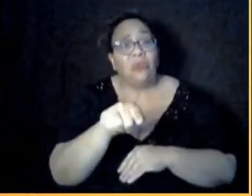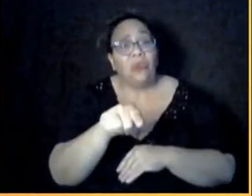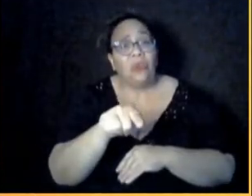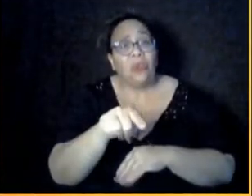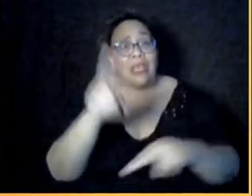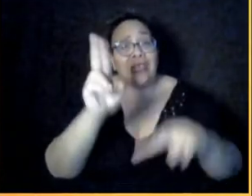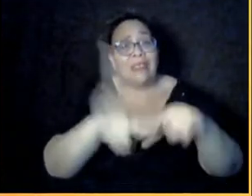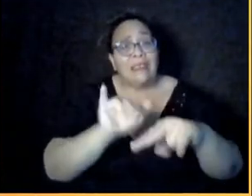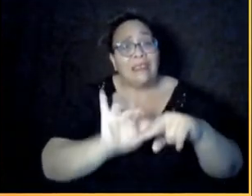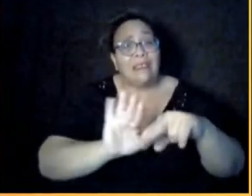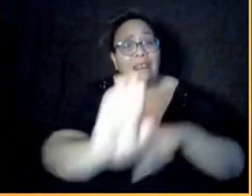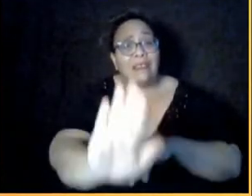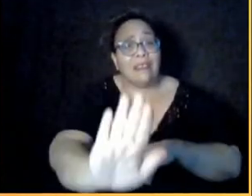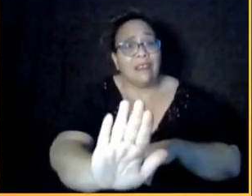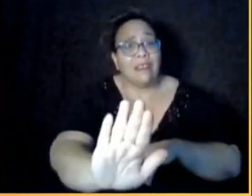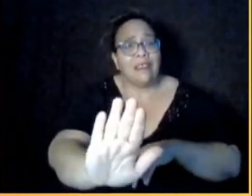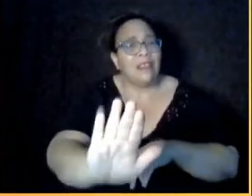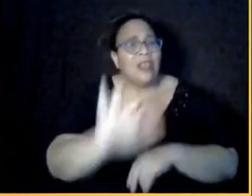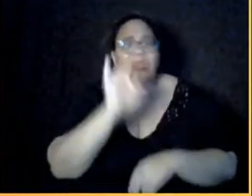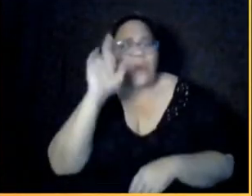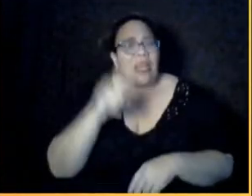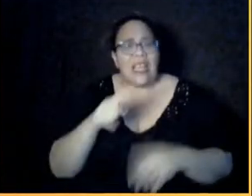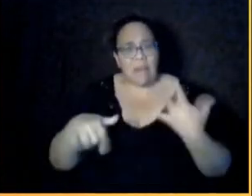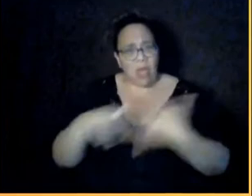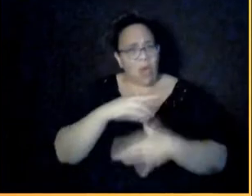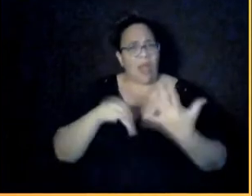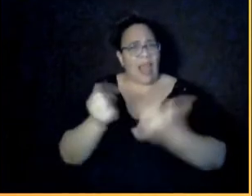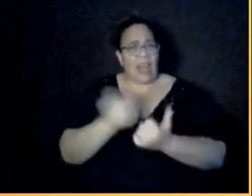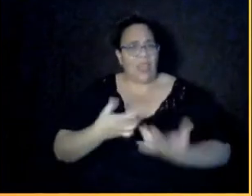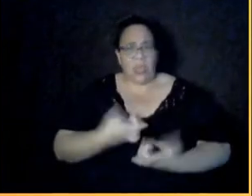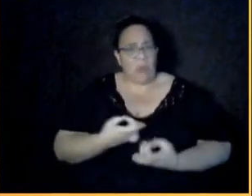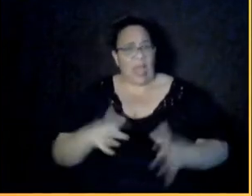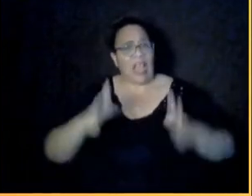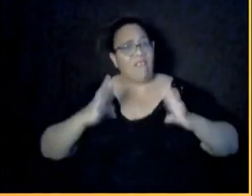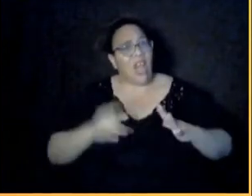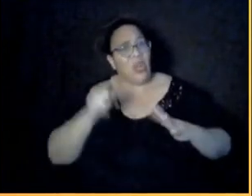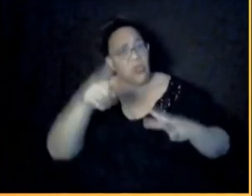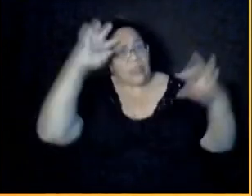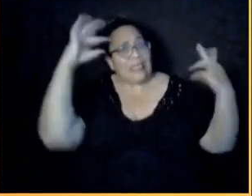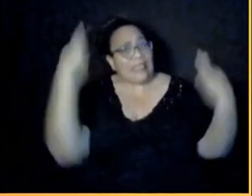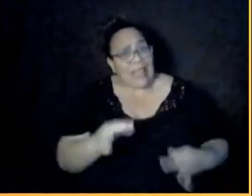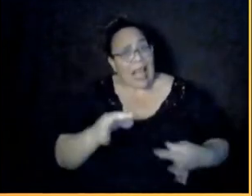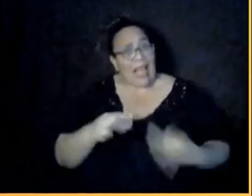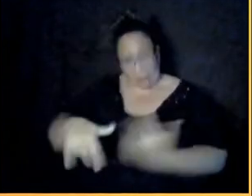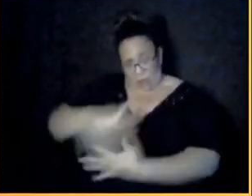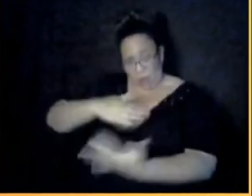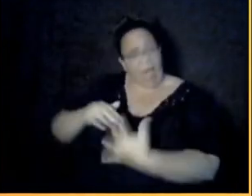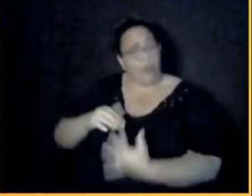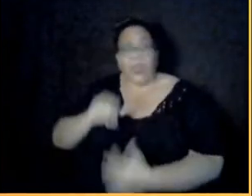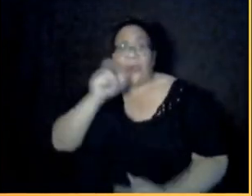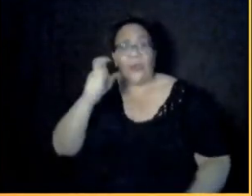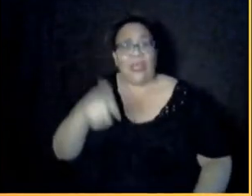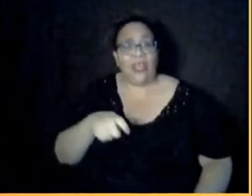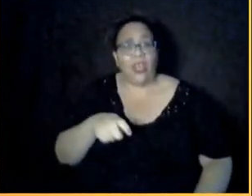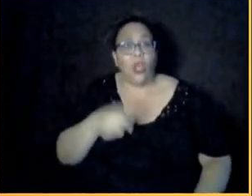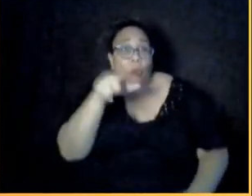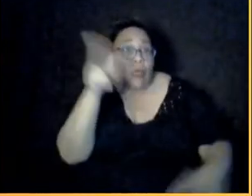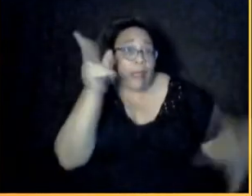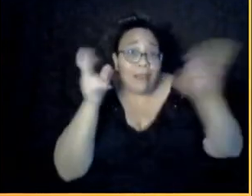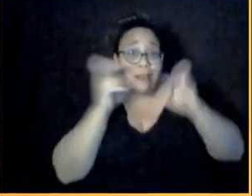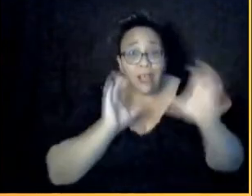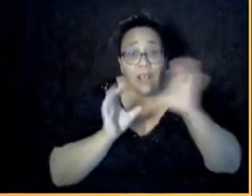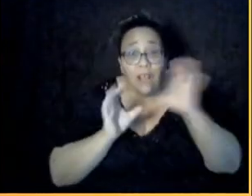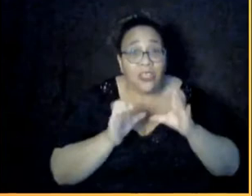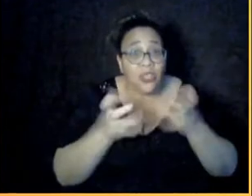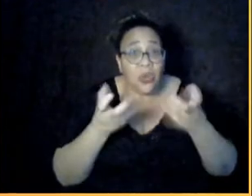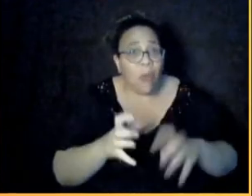You don't have to be around anything that you don't like. You don't have to be around any conversations that you don't want to be around. But